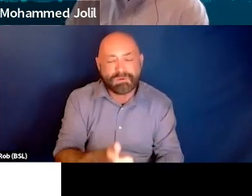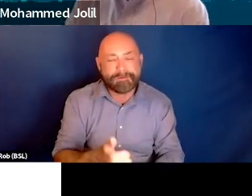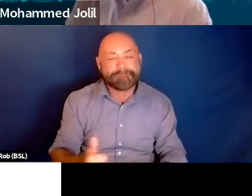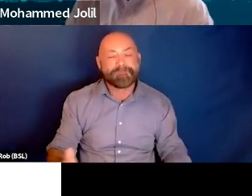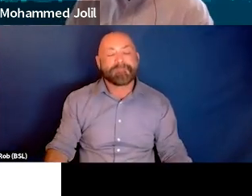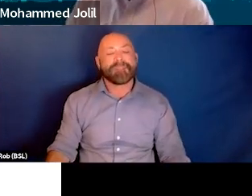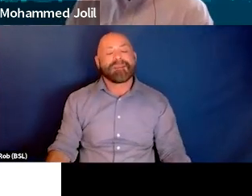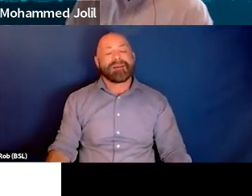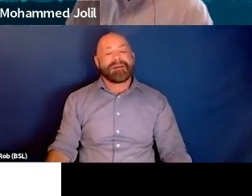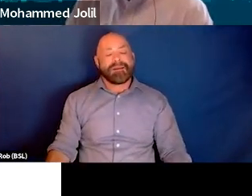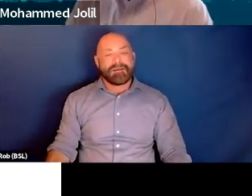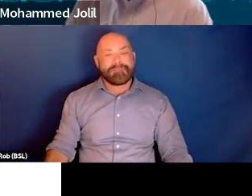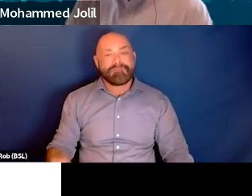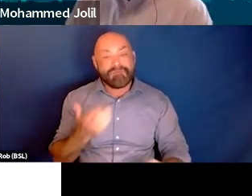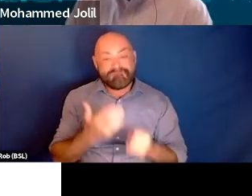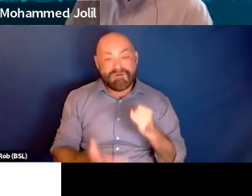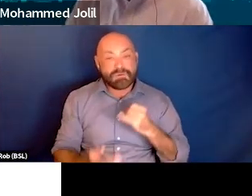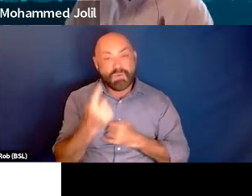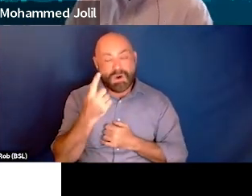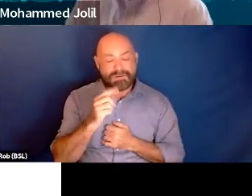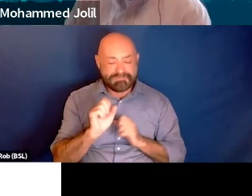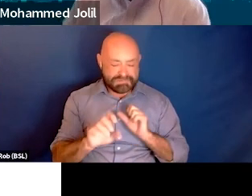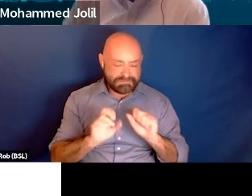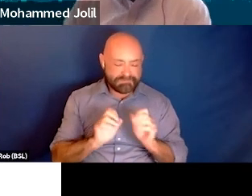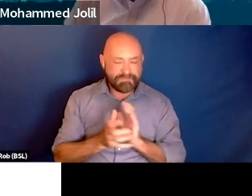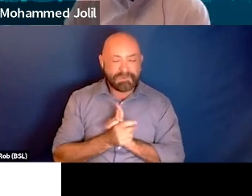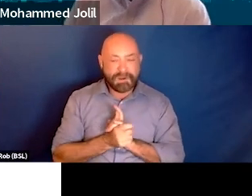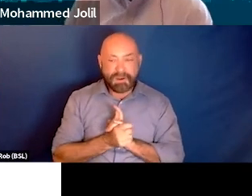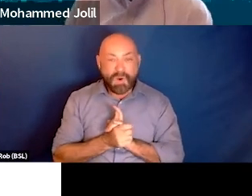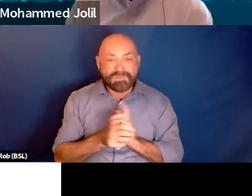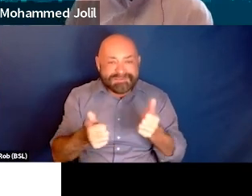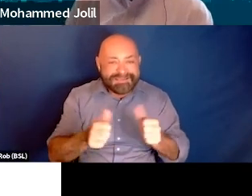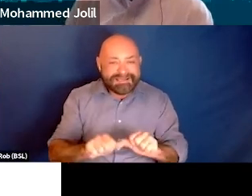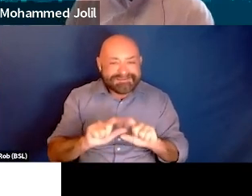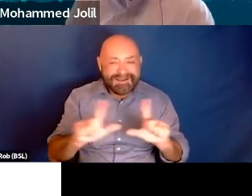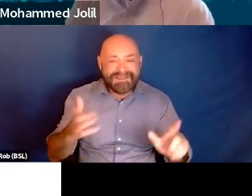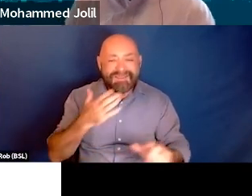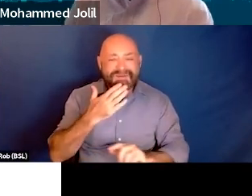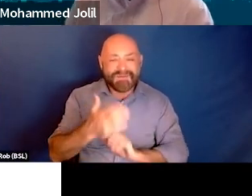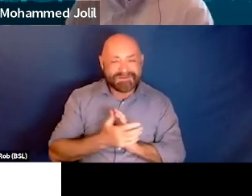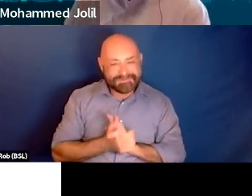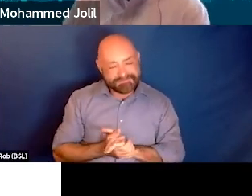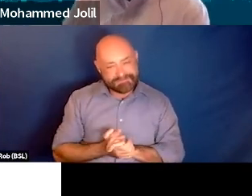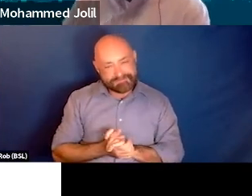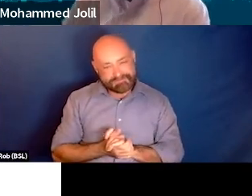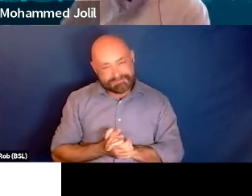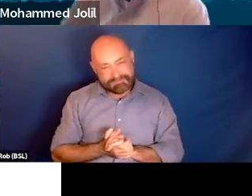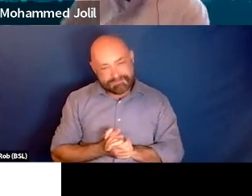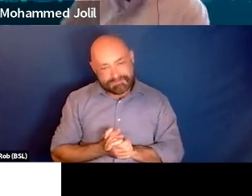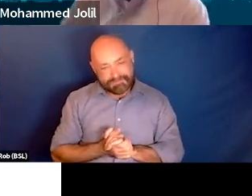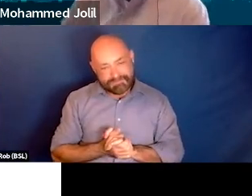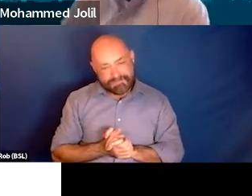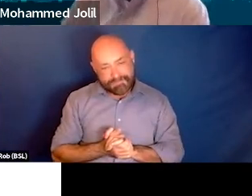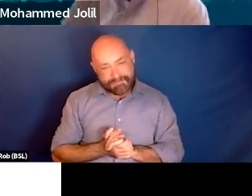Finally, what I'd just like to say, sorry, next slide, please. So this is